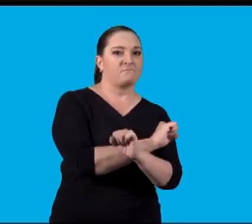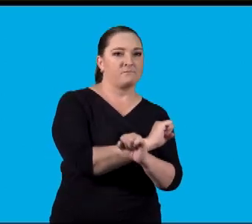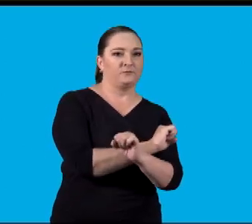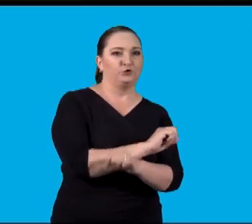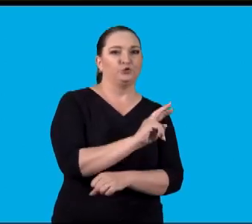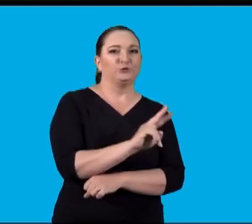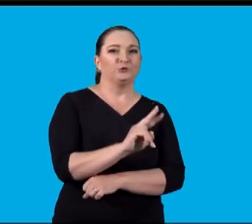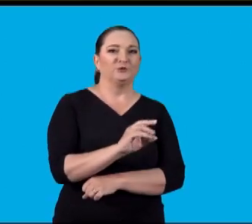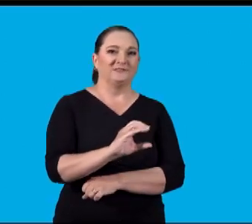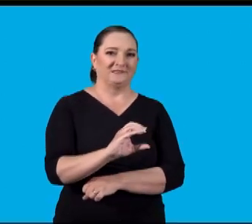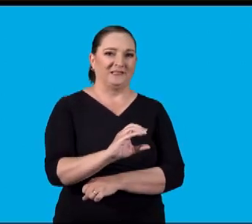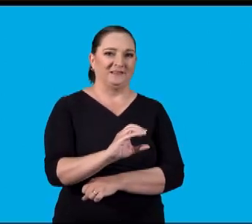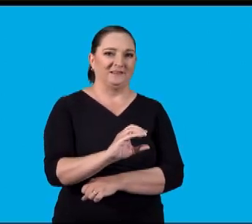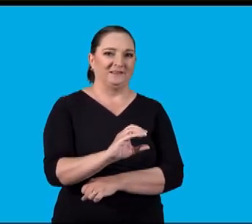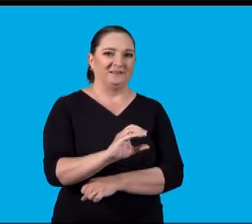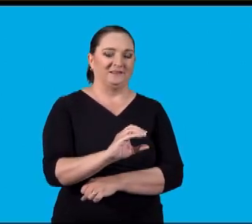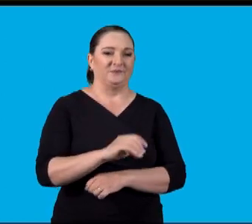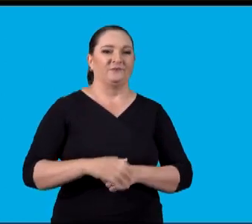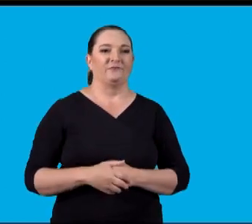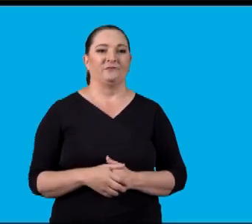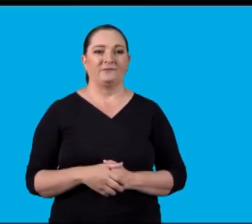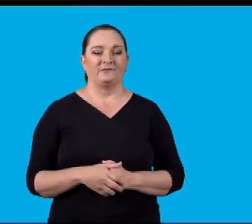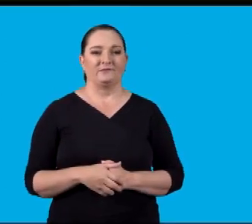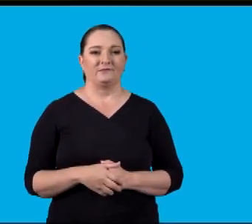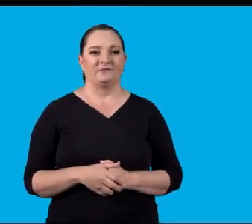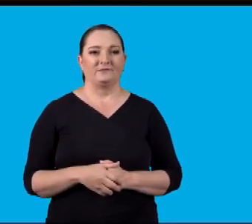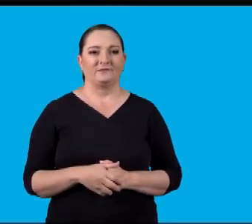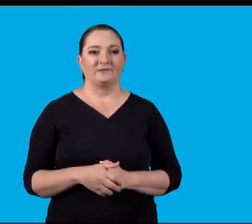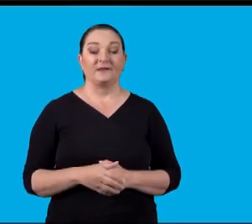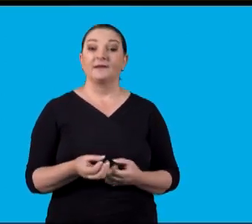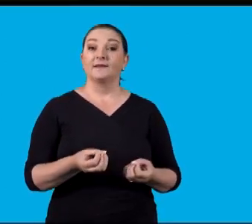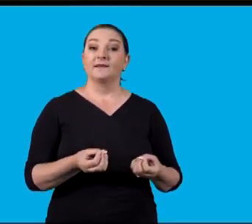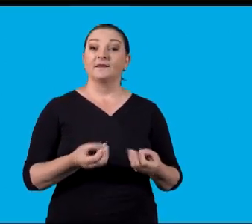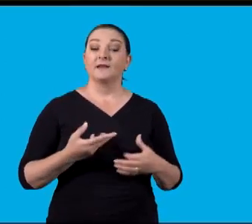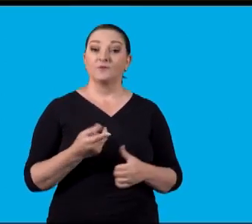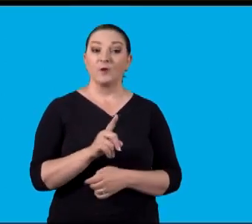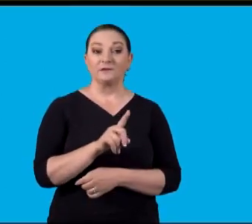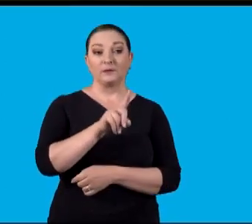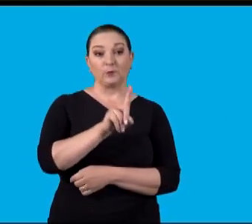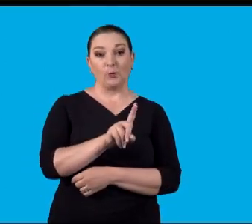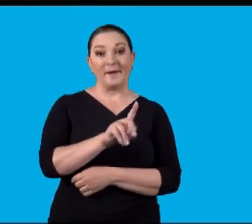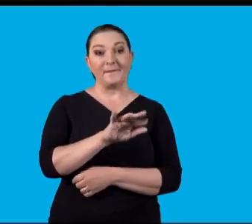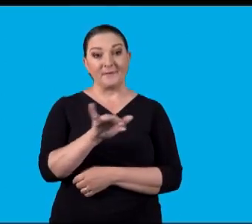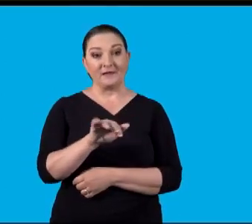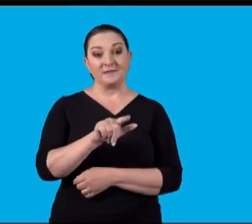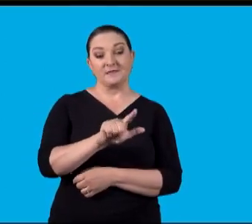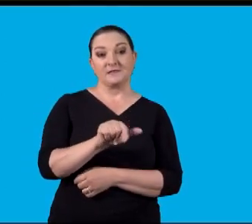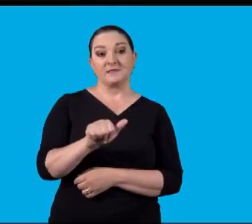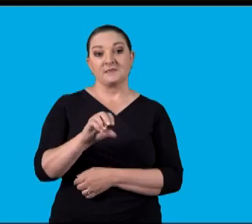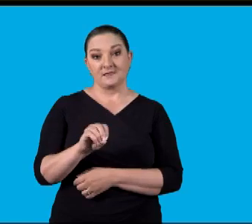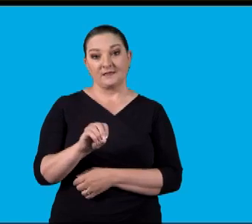the interim dividend of 22 cents per share by 22 cents per share. And then it gives you